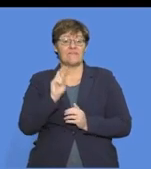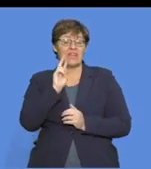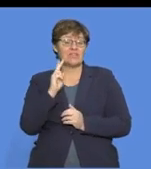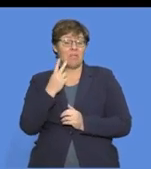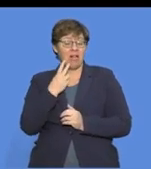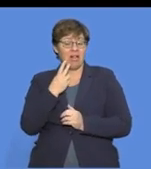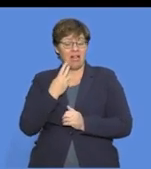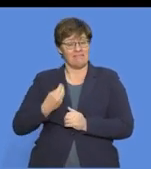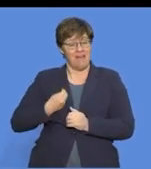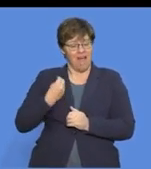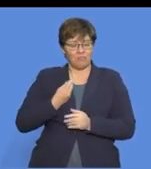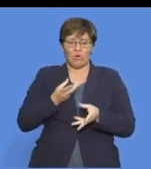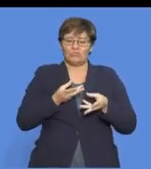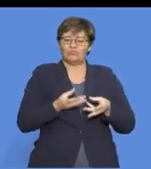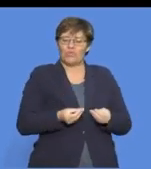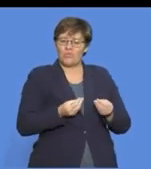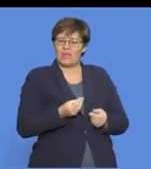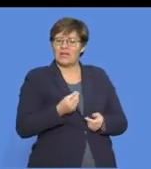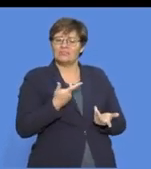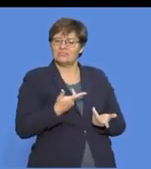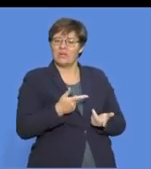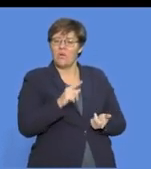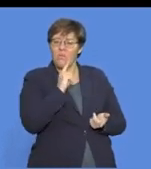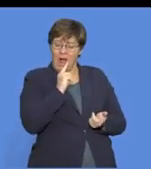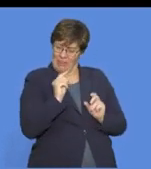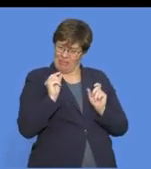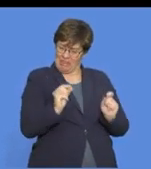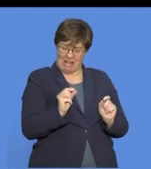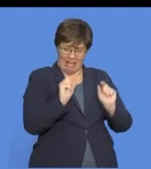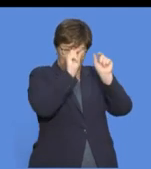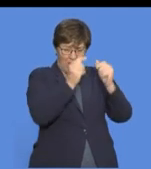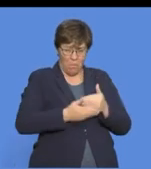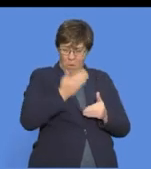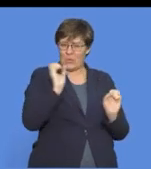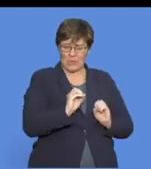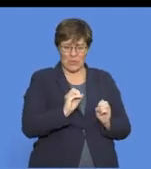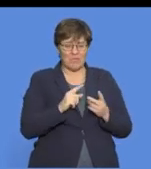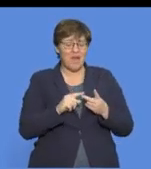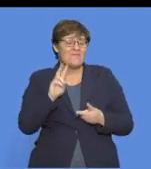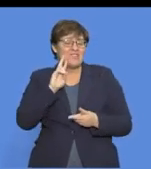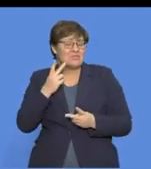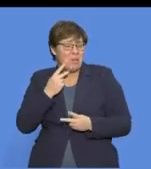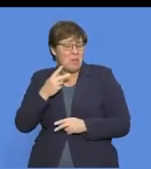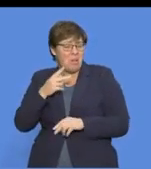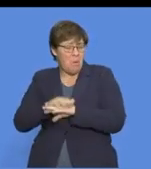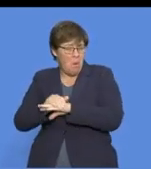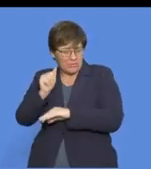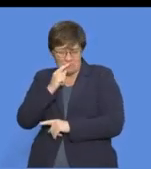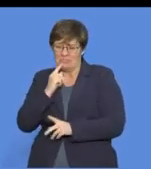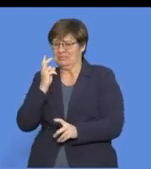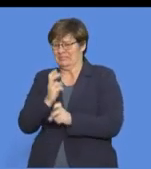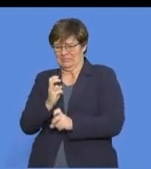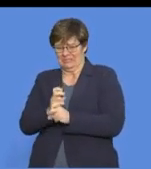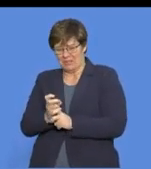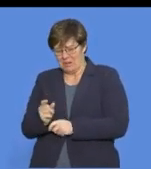young vegetables are tender because they don't have thick cell walls. Old vegetables